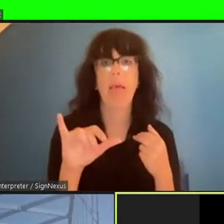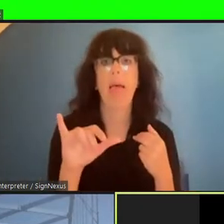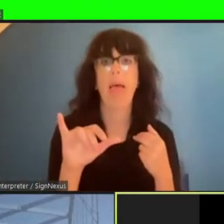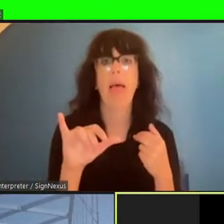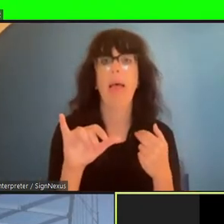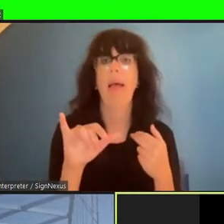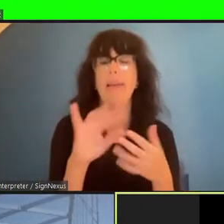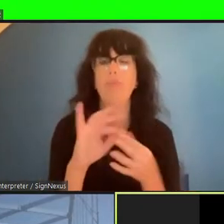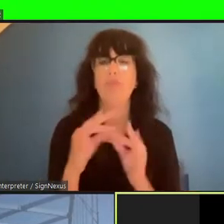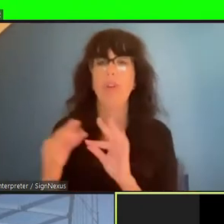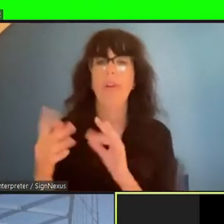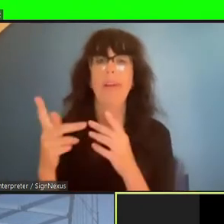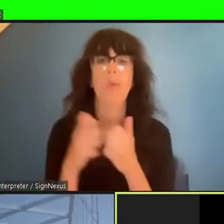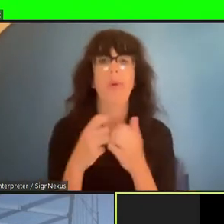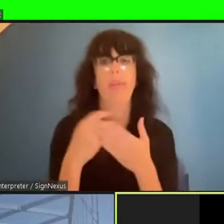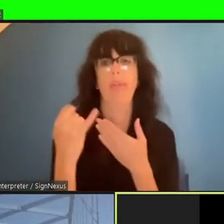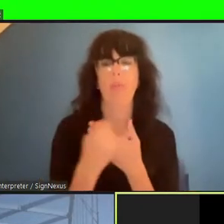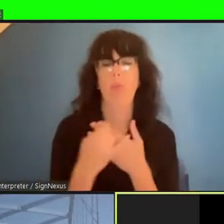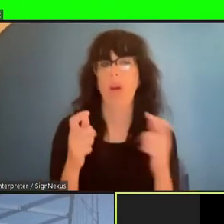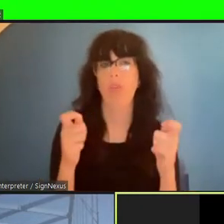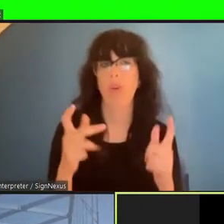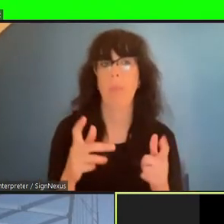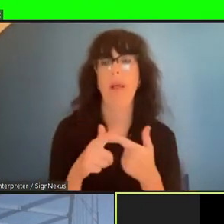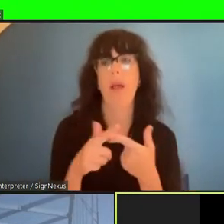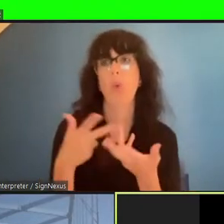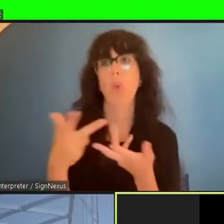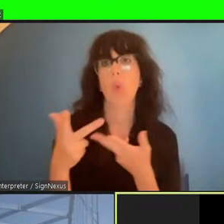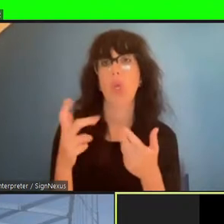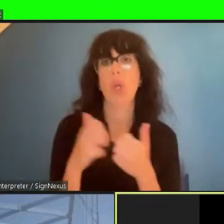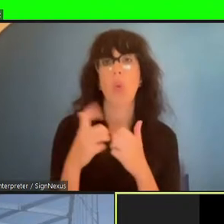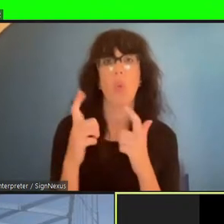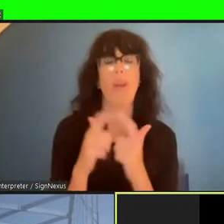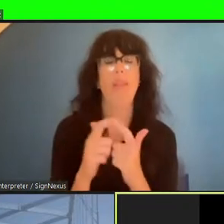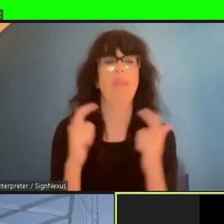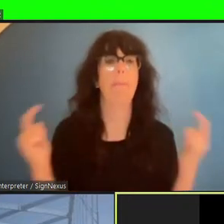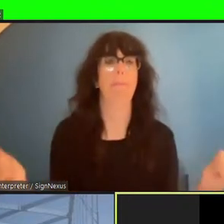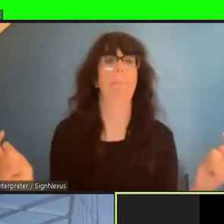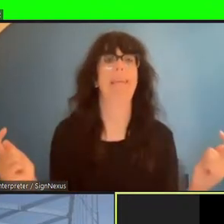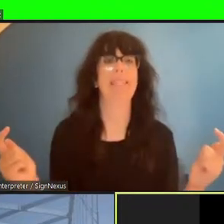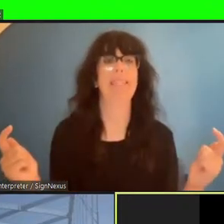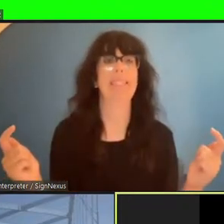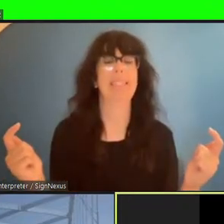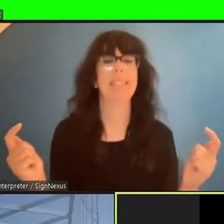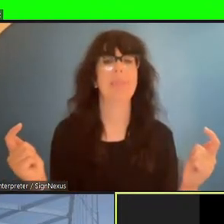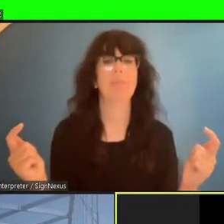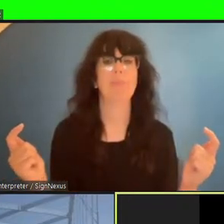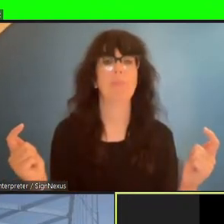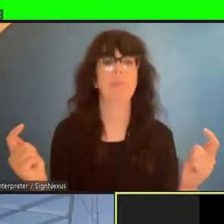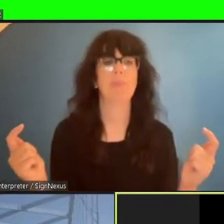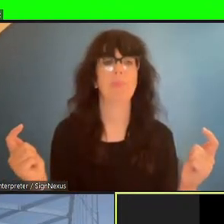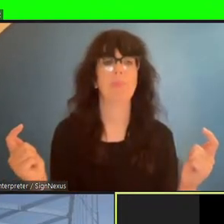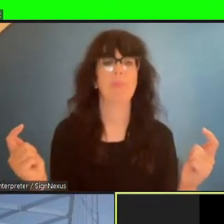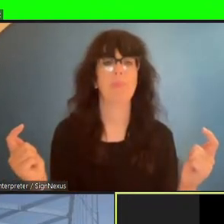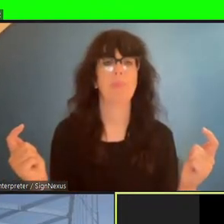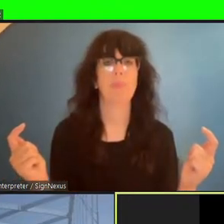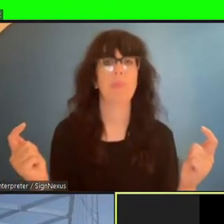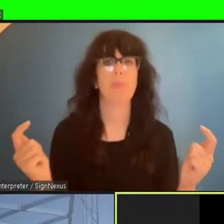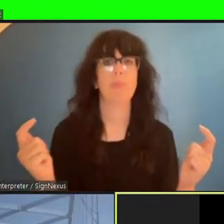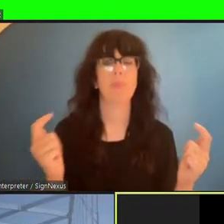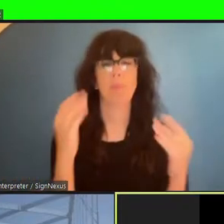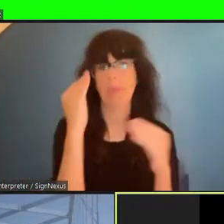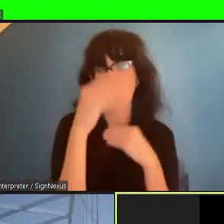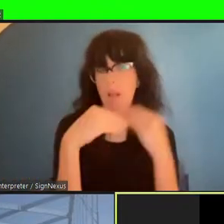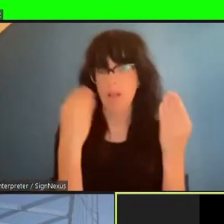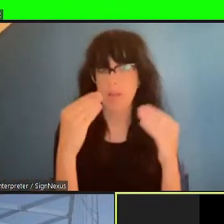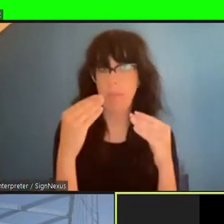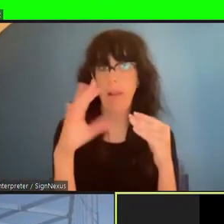project management i was working with one of the the biggest um cosm uh cosmetic companies in the world